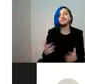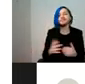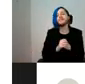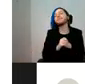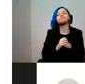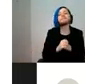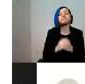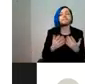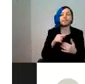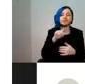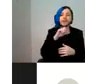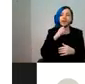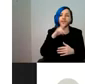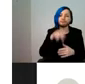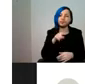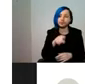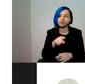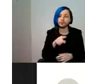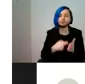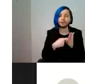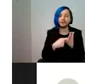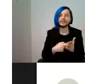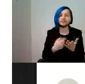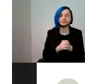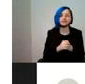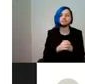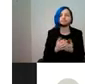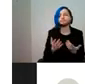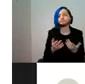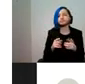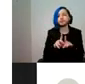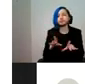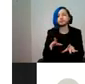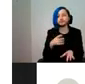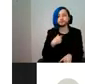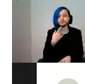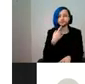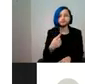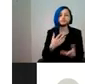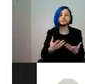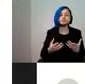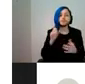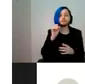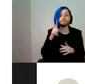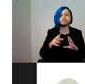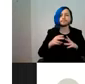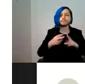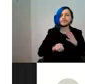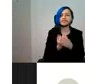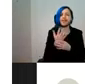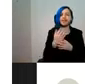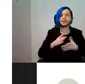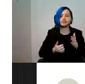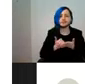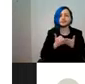for this, which we tried to pull through. As I mentioned, the idea of developing and supporting research into models of collaborative